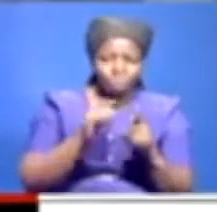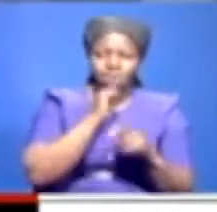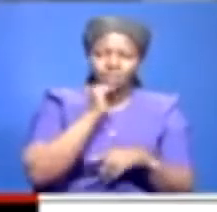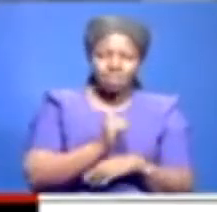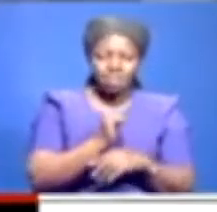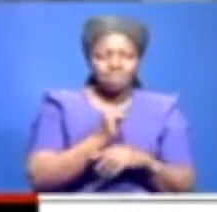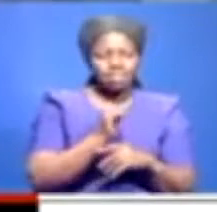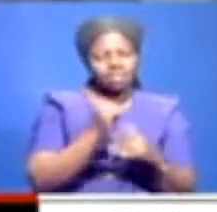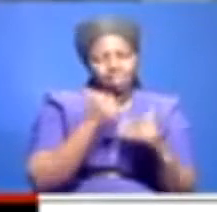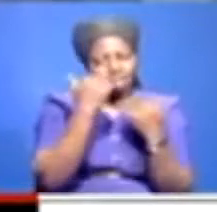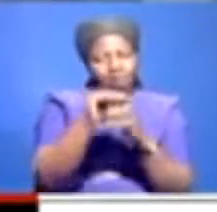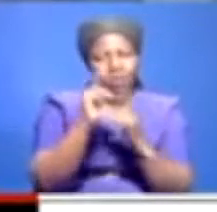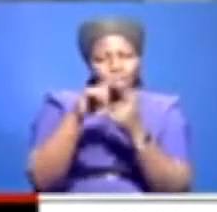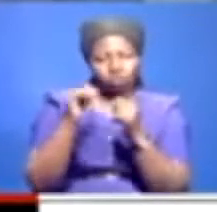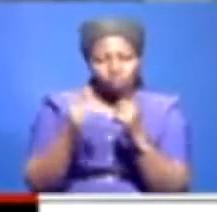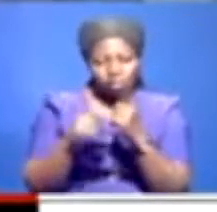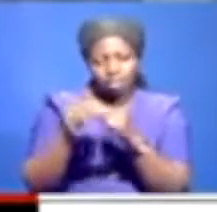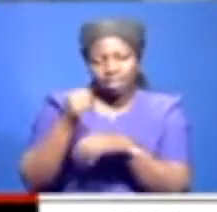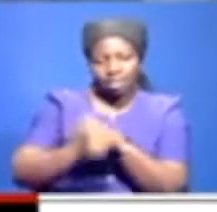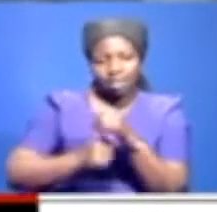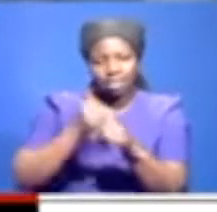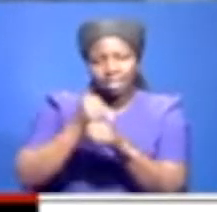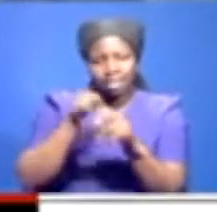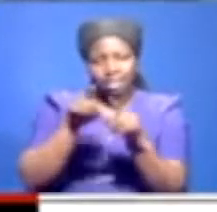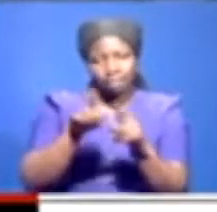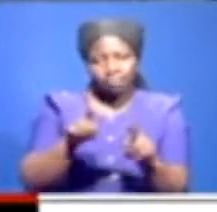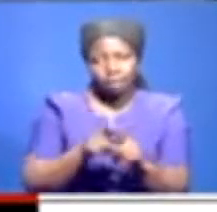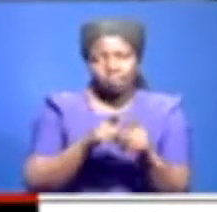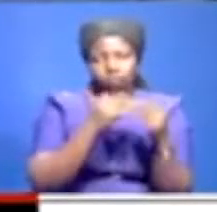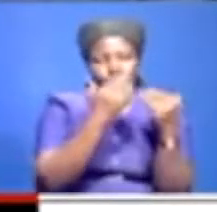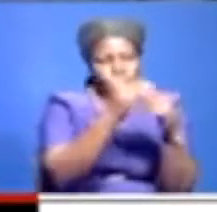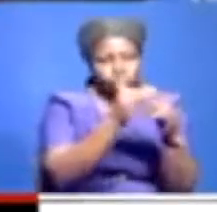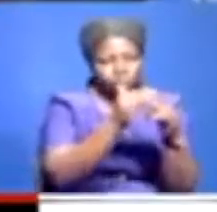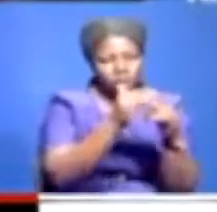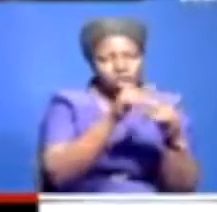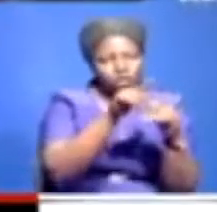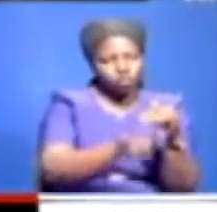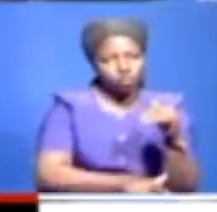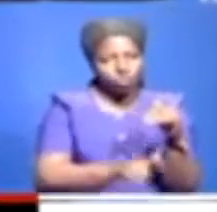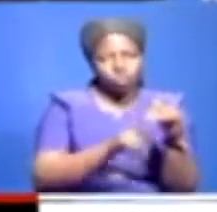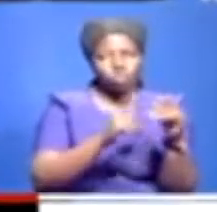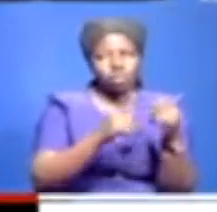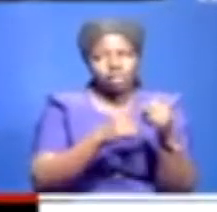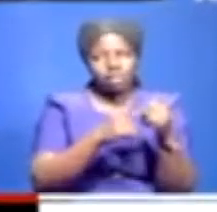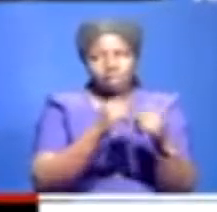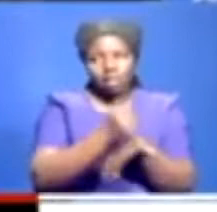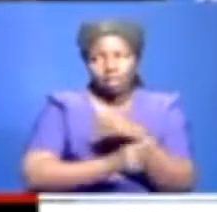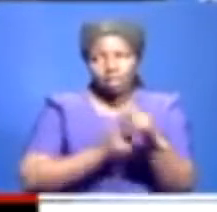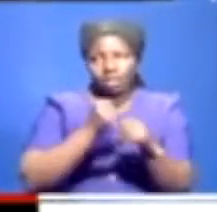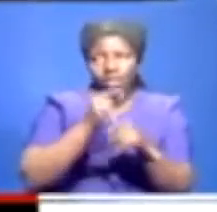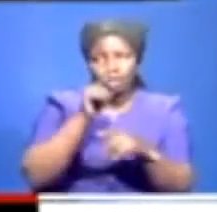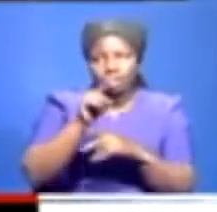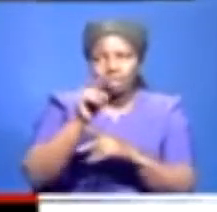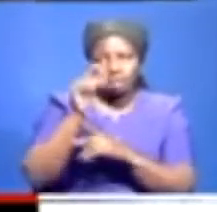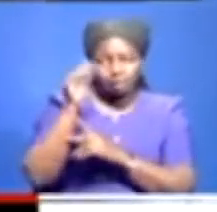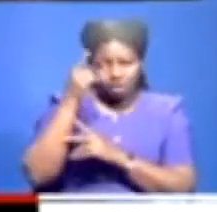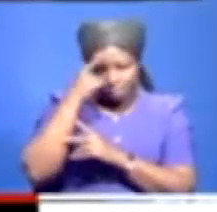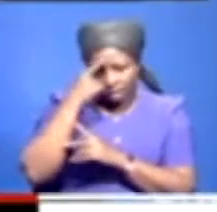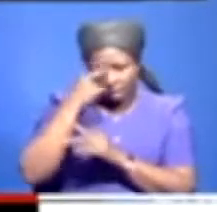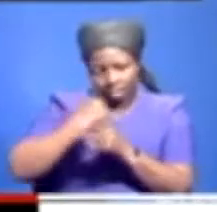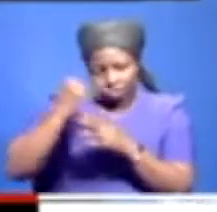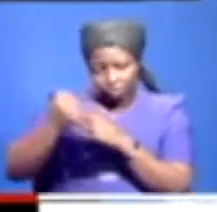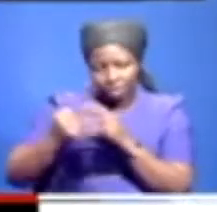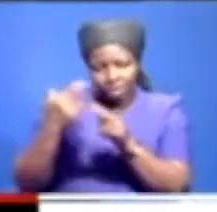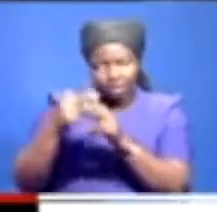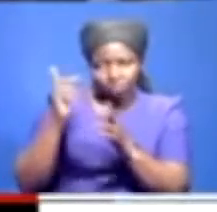years and tenure limits of as low as 6 years. The policy, dubbed Elimu, is in partnership with Britam Holdings.